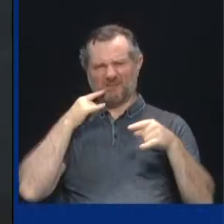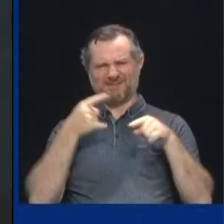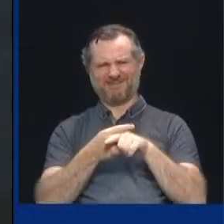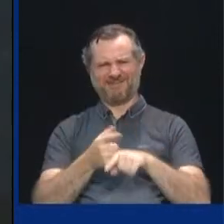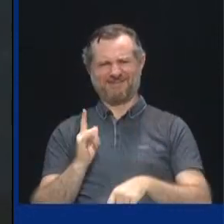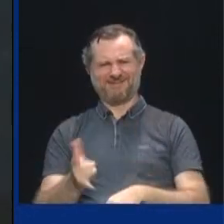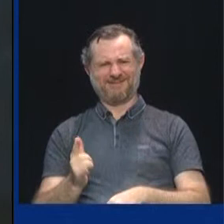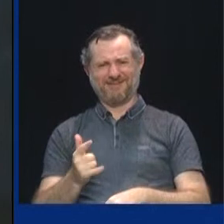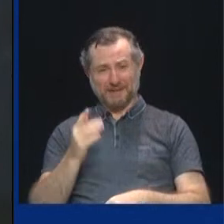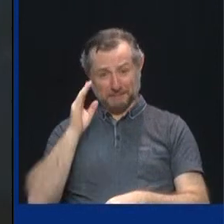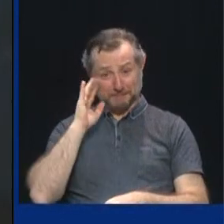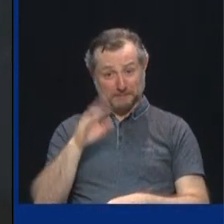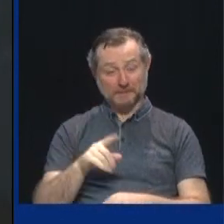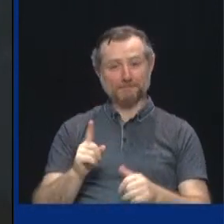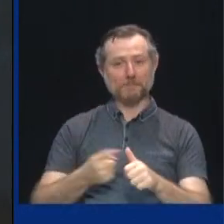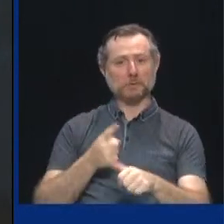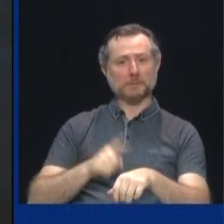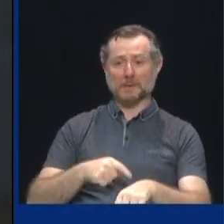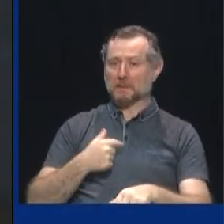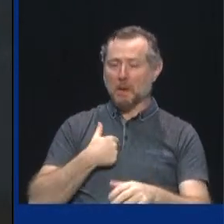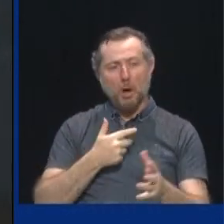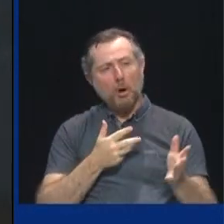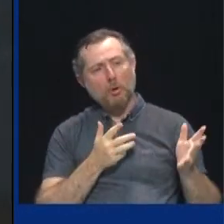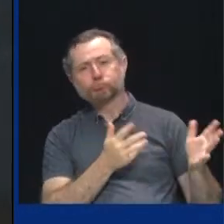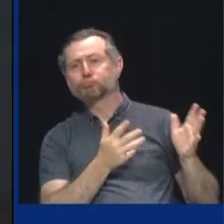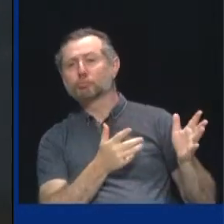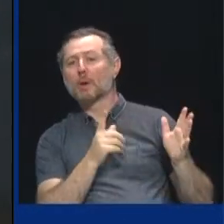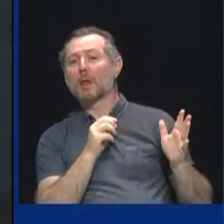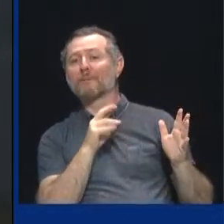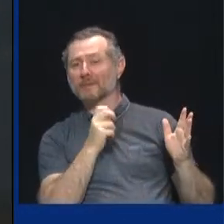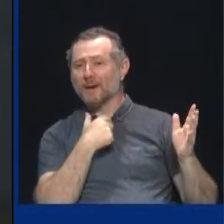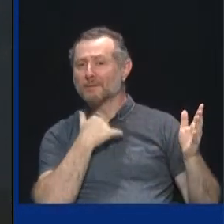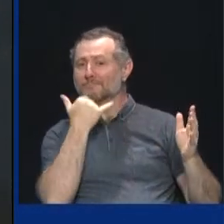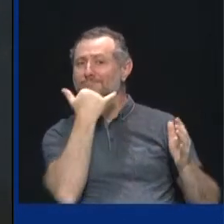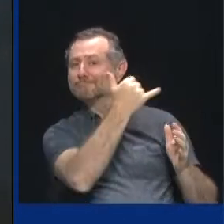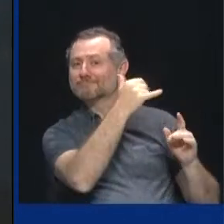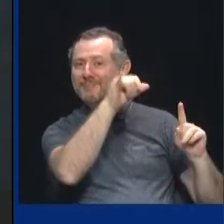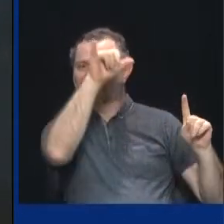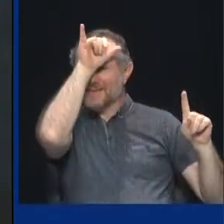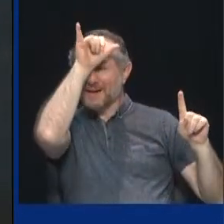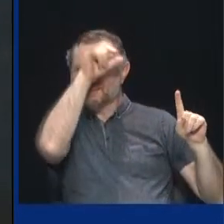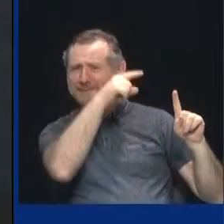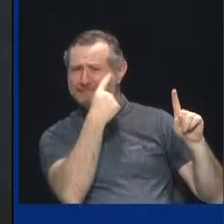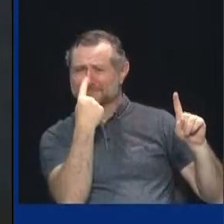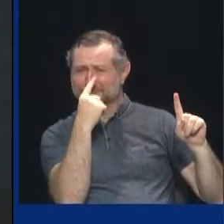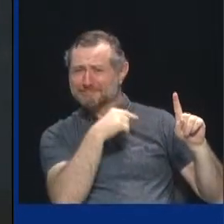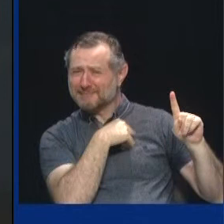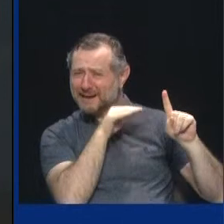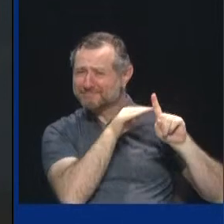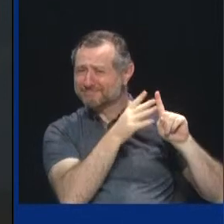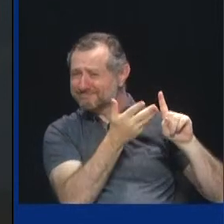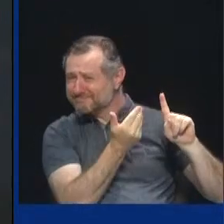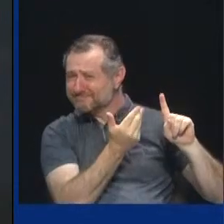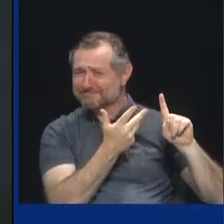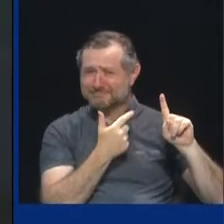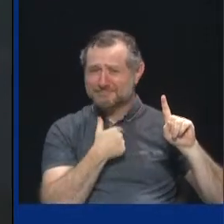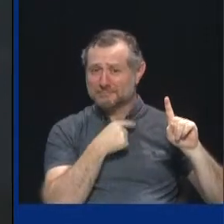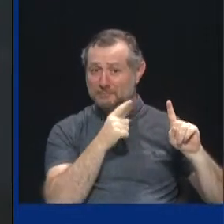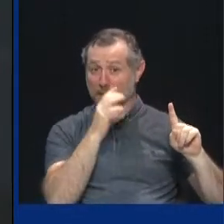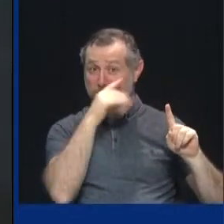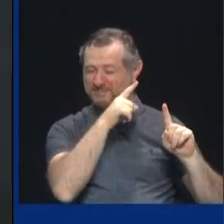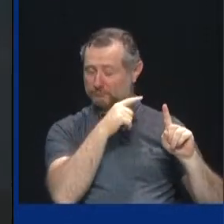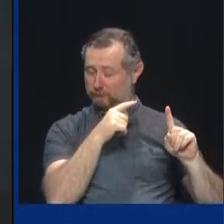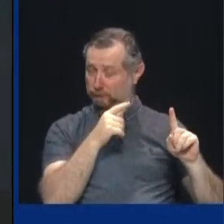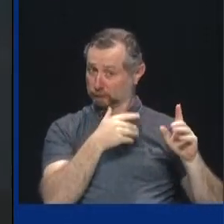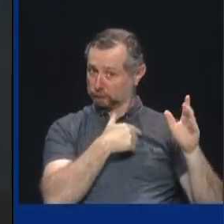the first conversation when I called the Yankees and asked them about it. It was an unusual request, but I've made a